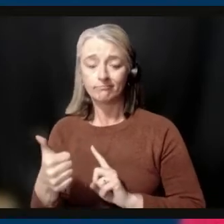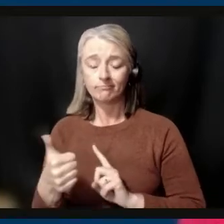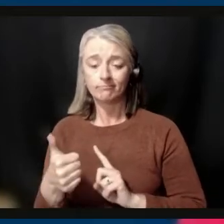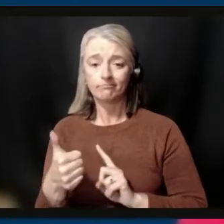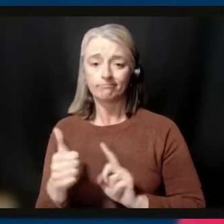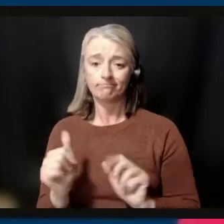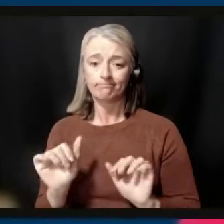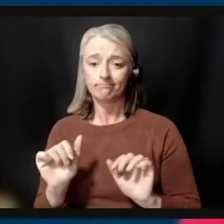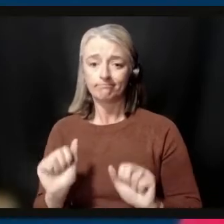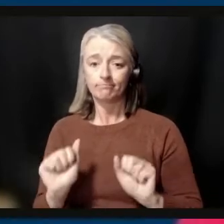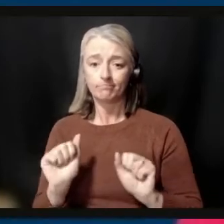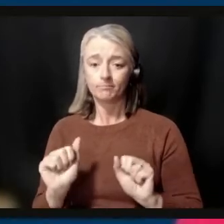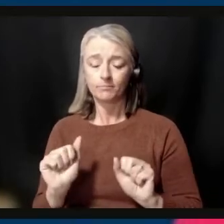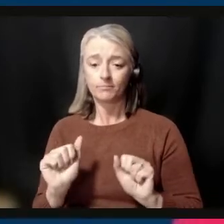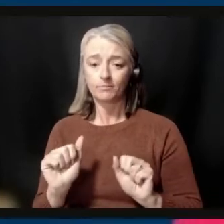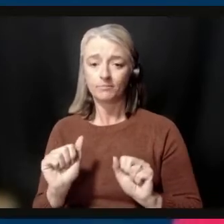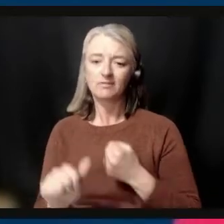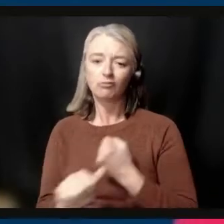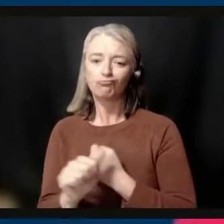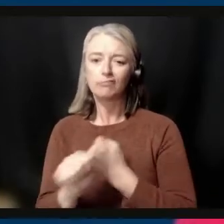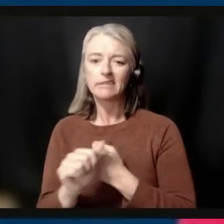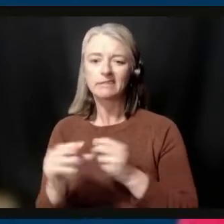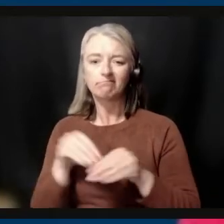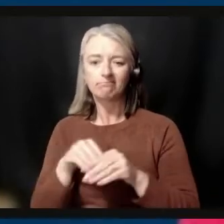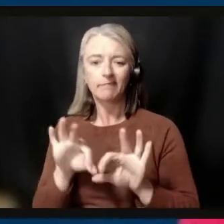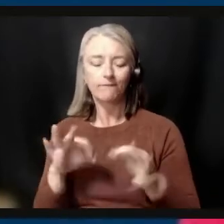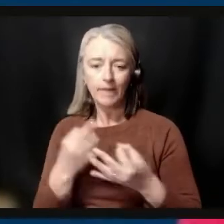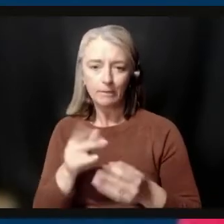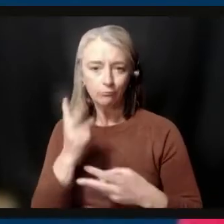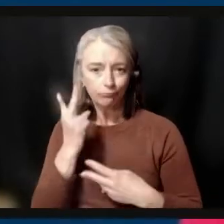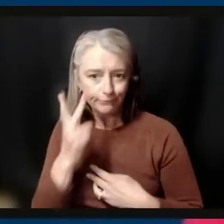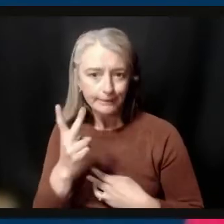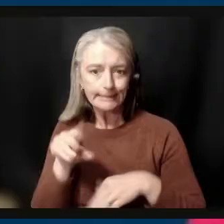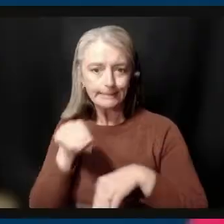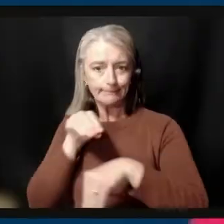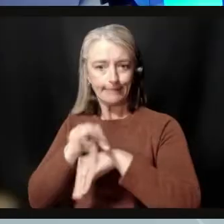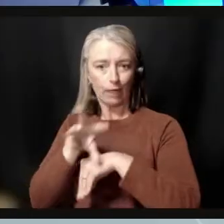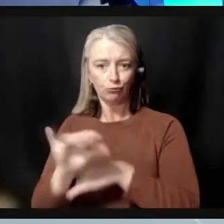possible at-risk members of my family to see a genetic counselor.